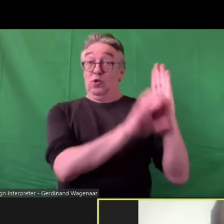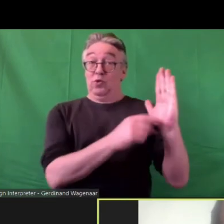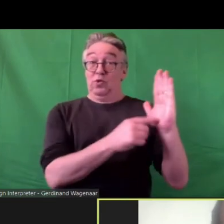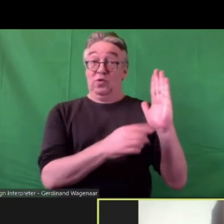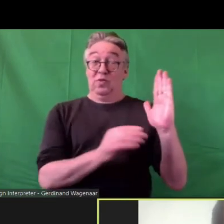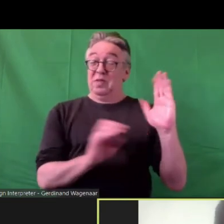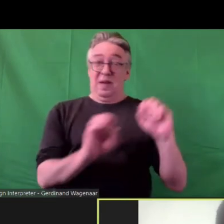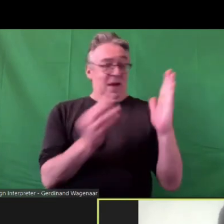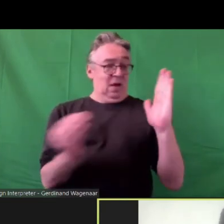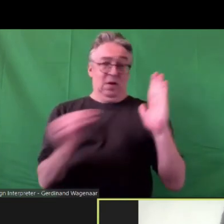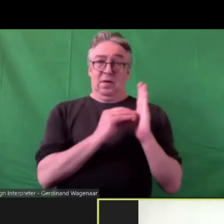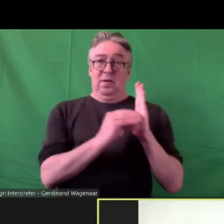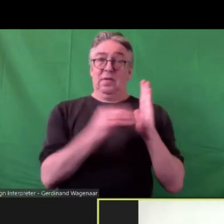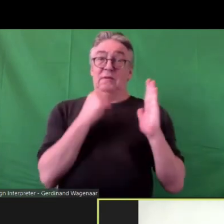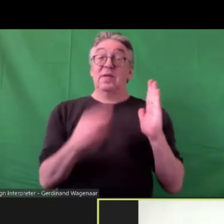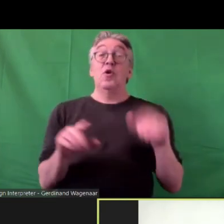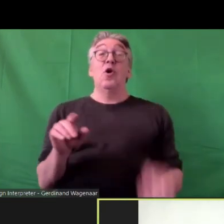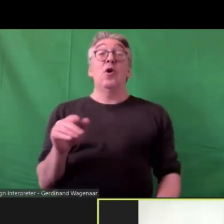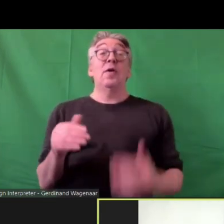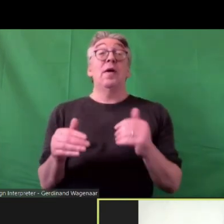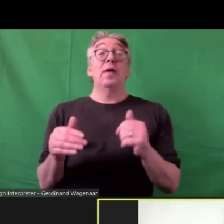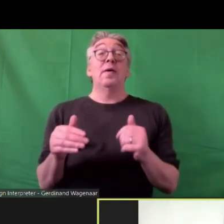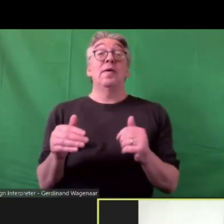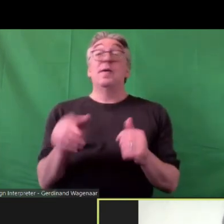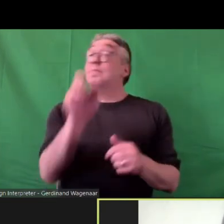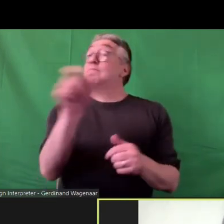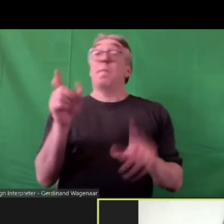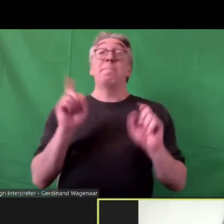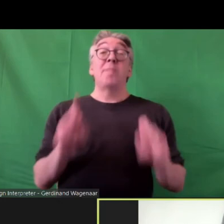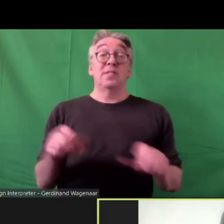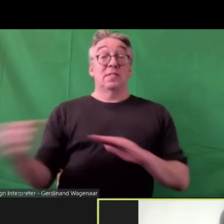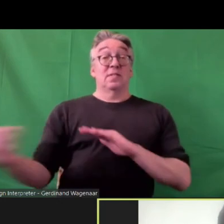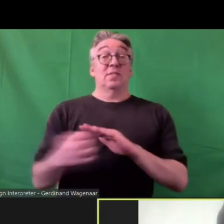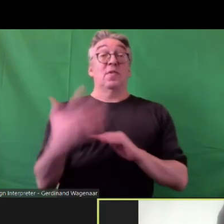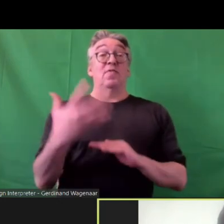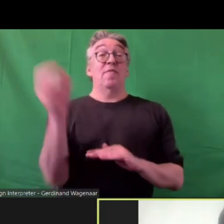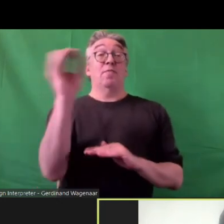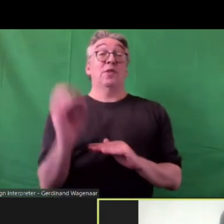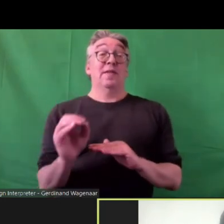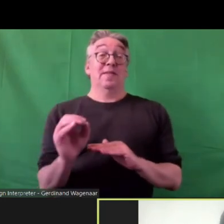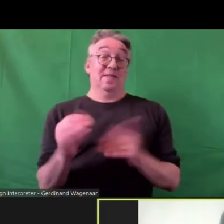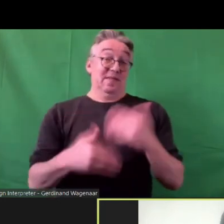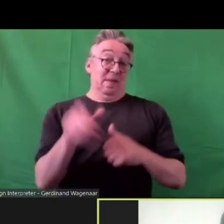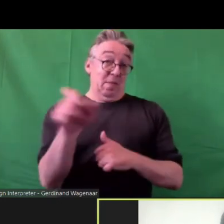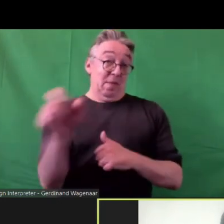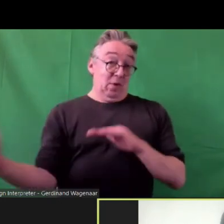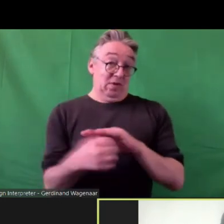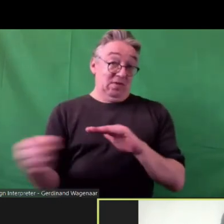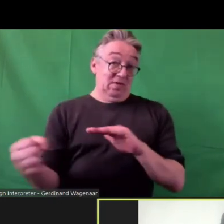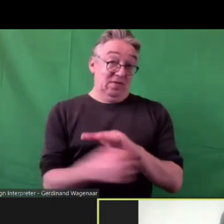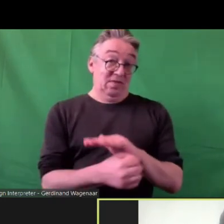on 5% employment for persons with disabilities. Of course, through this, then